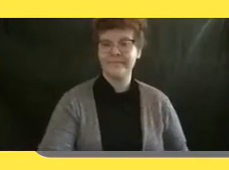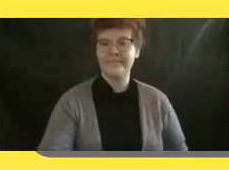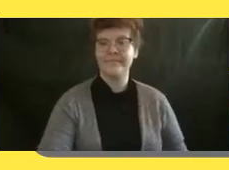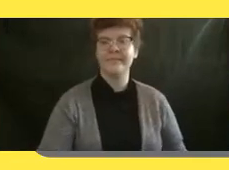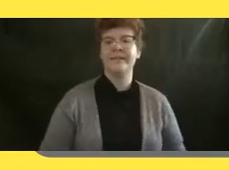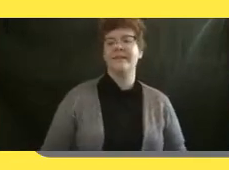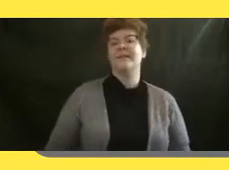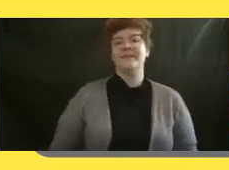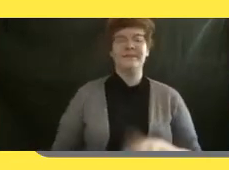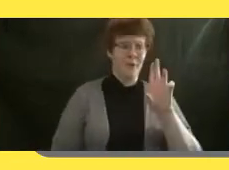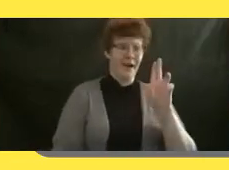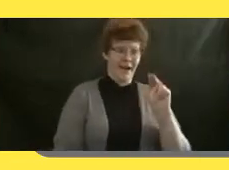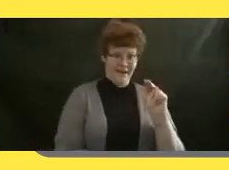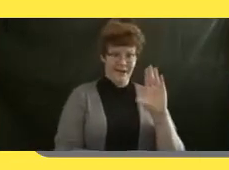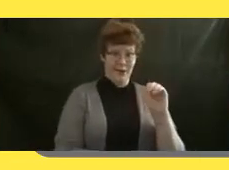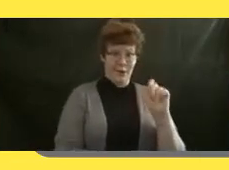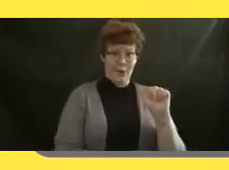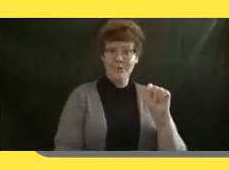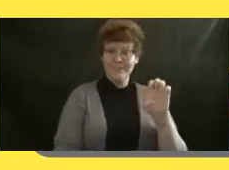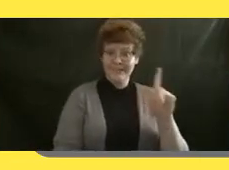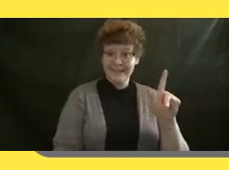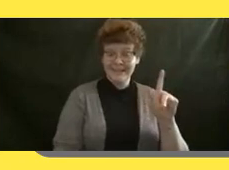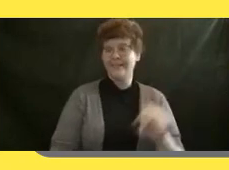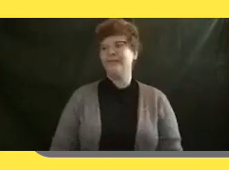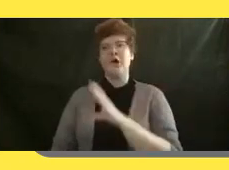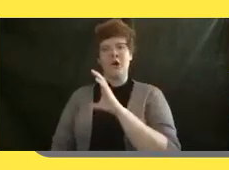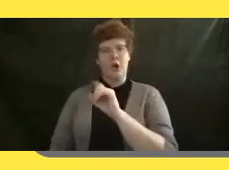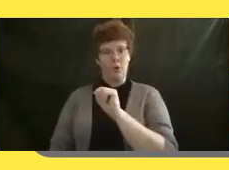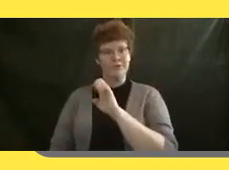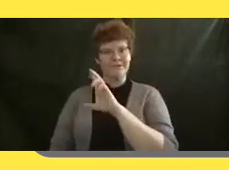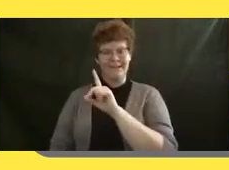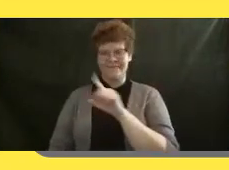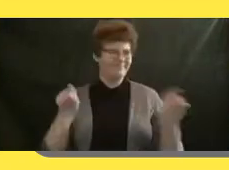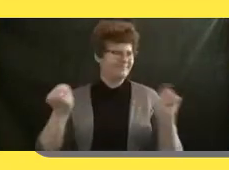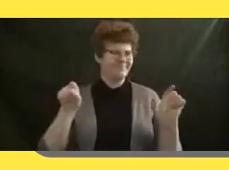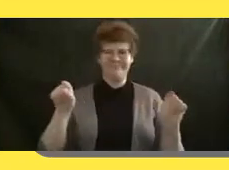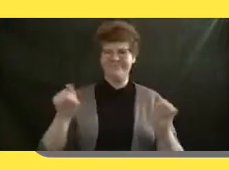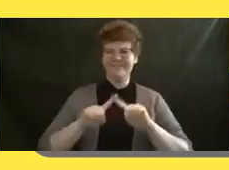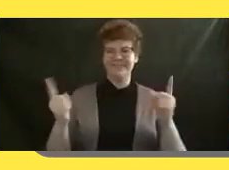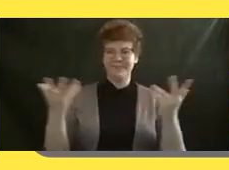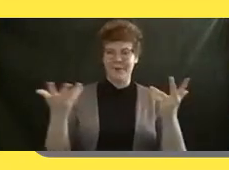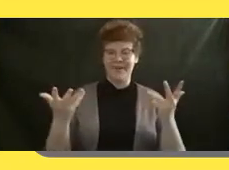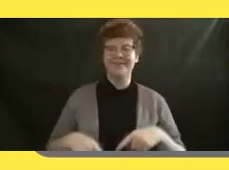know, if you're not familiar with the printing process, has to do with the kind of paper that you're using.